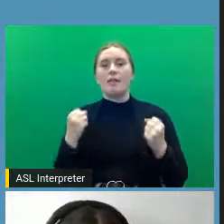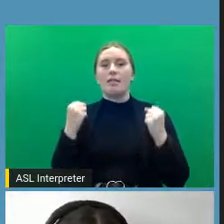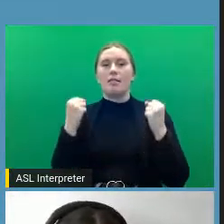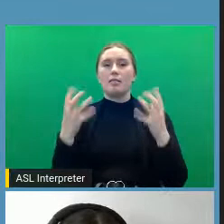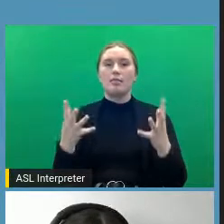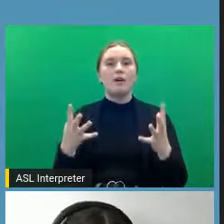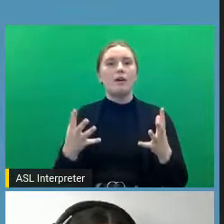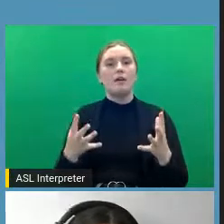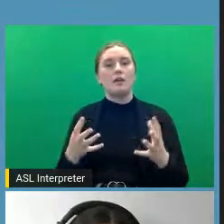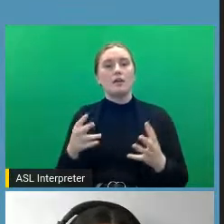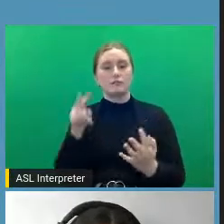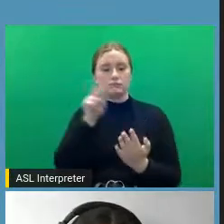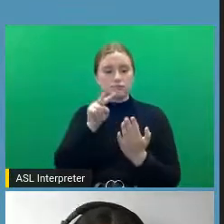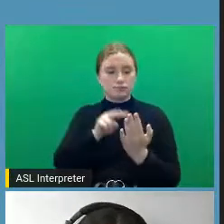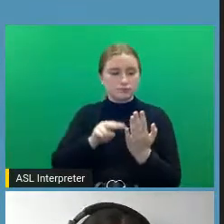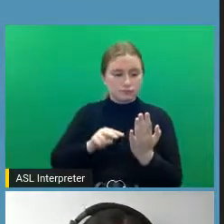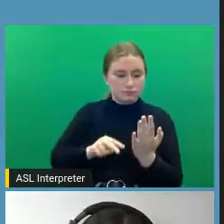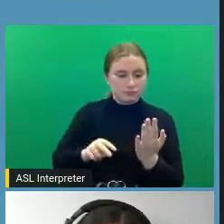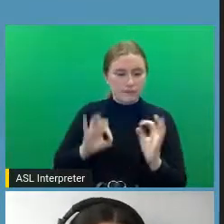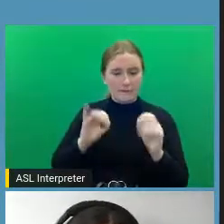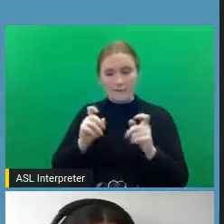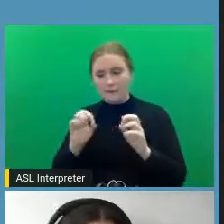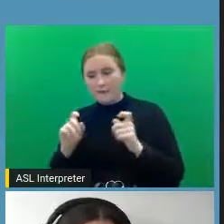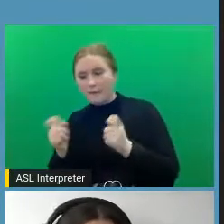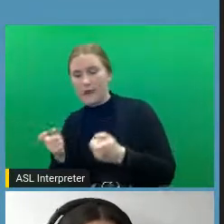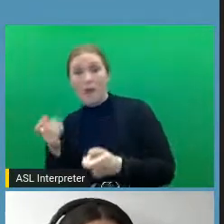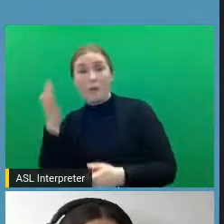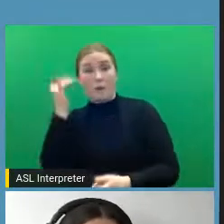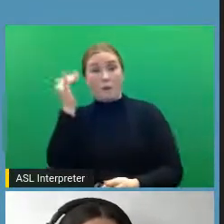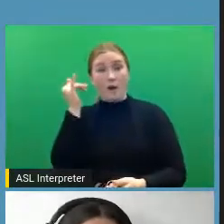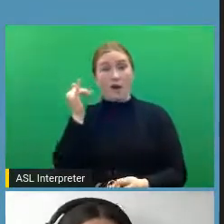quality is, it's created by a robot.